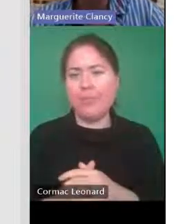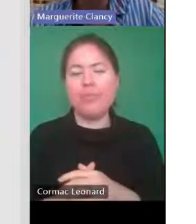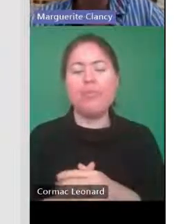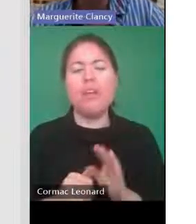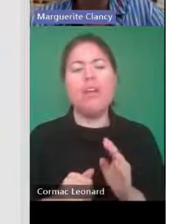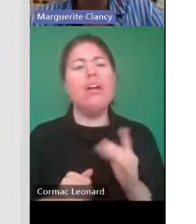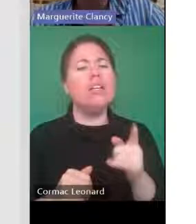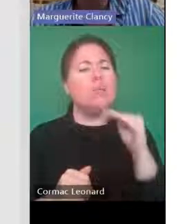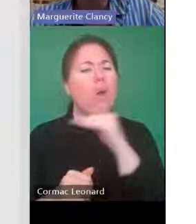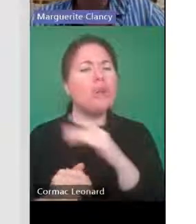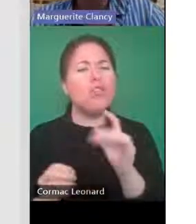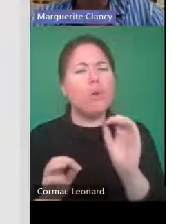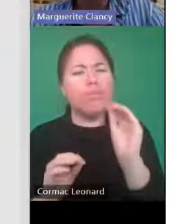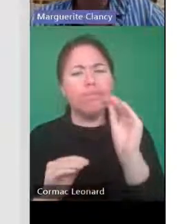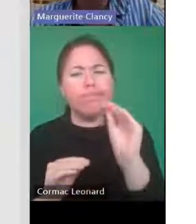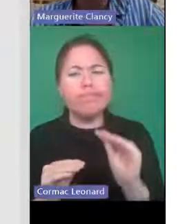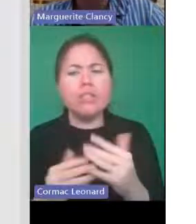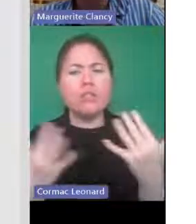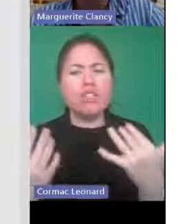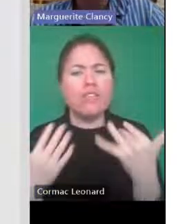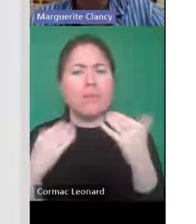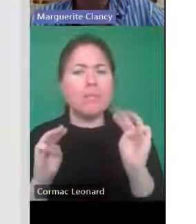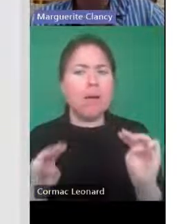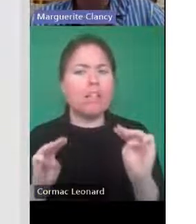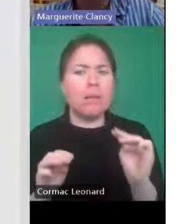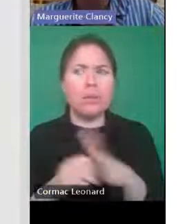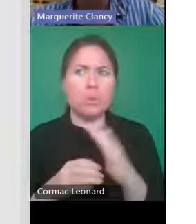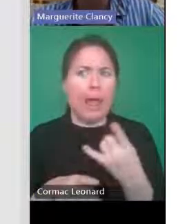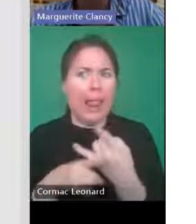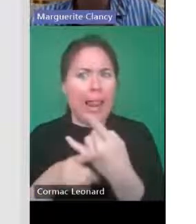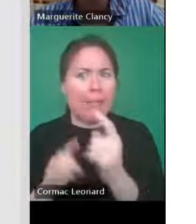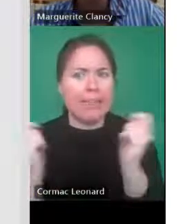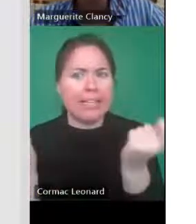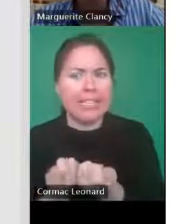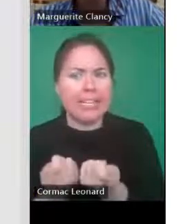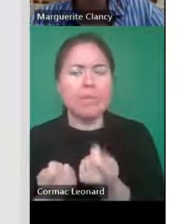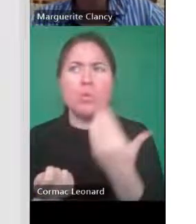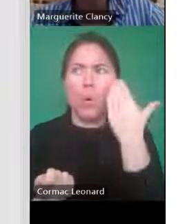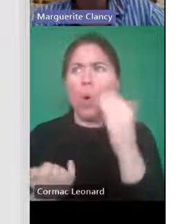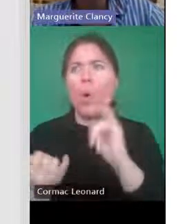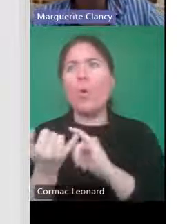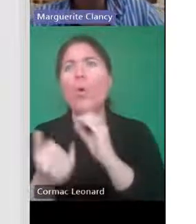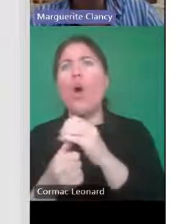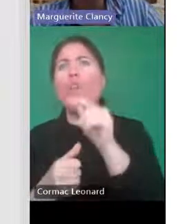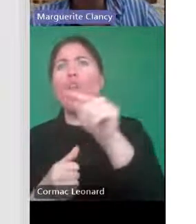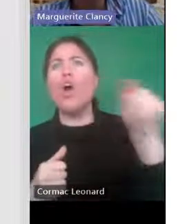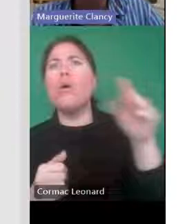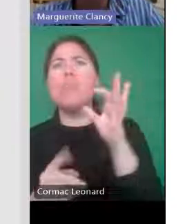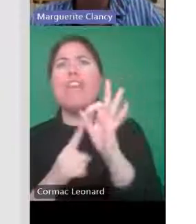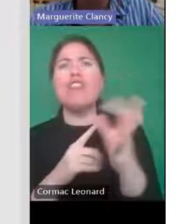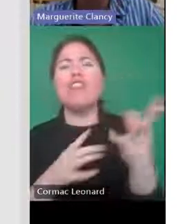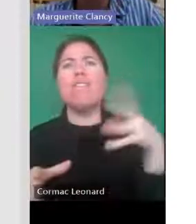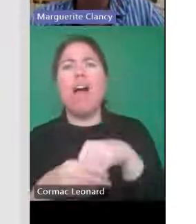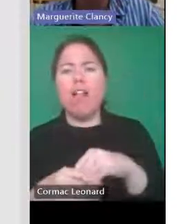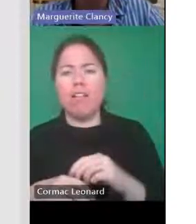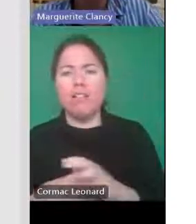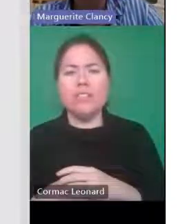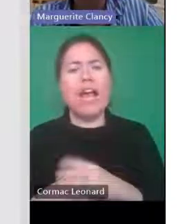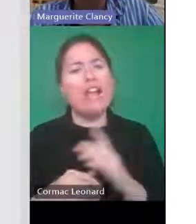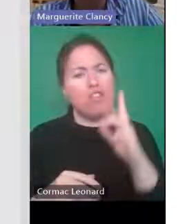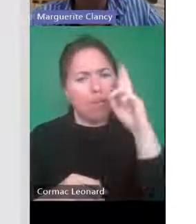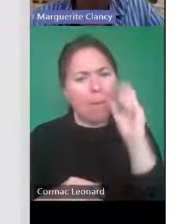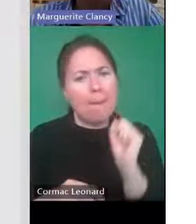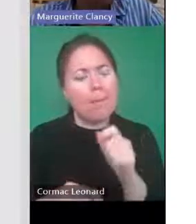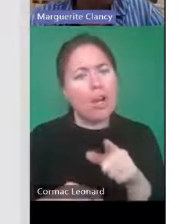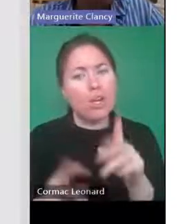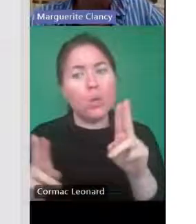possible to assist the team in terms of other professionals involved. Remember that you have the ability to be able to